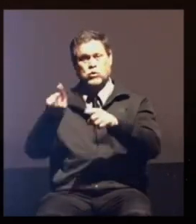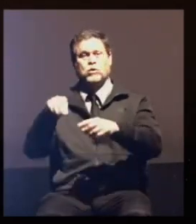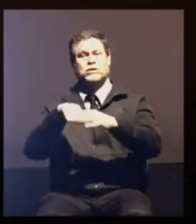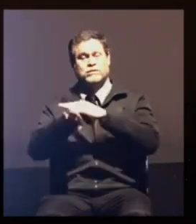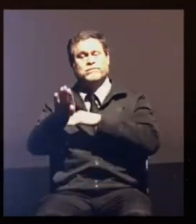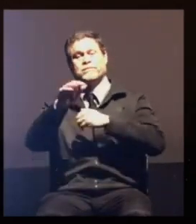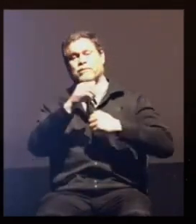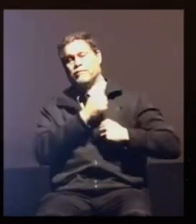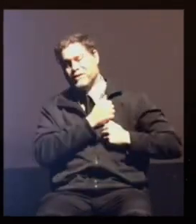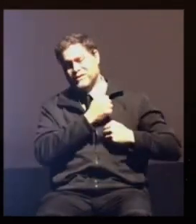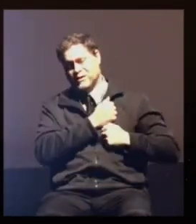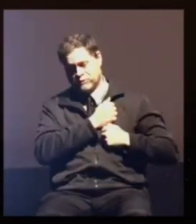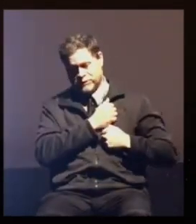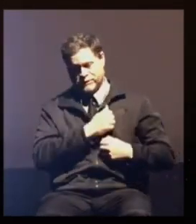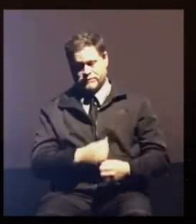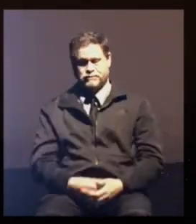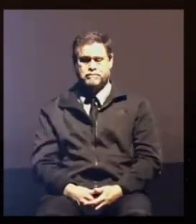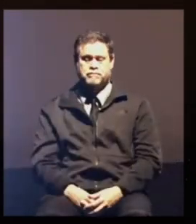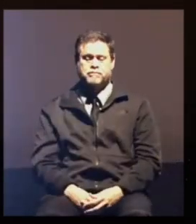military.